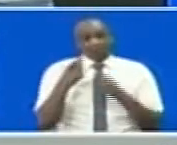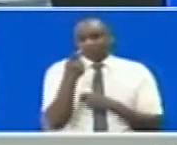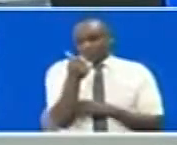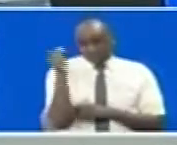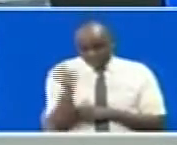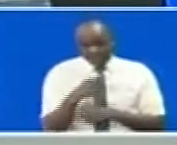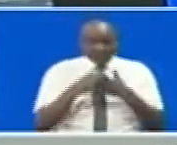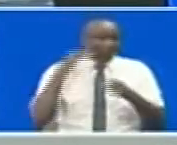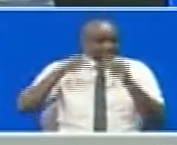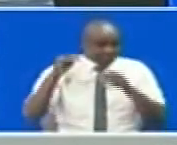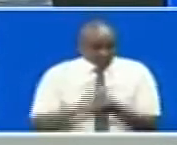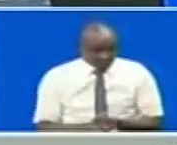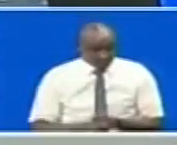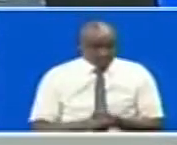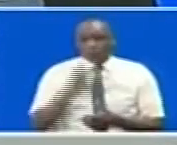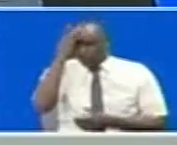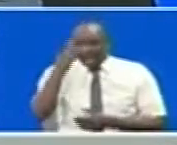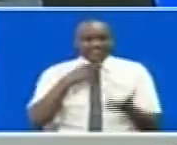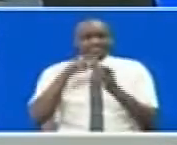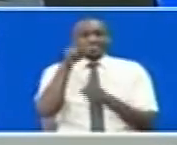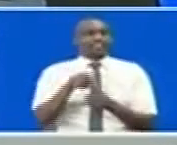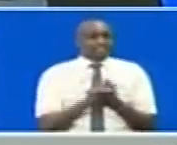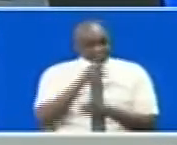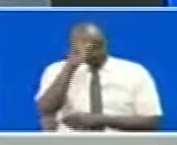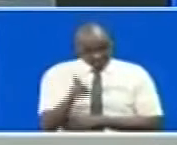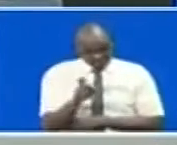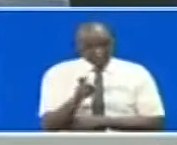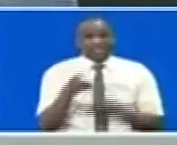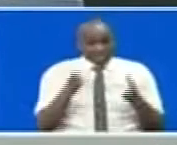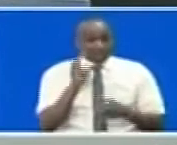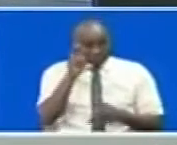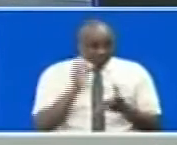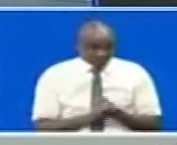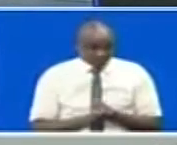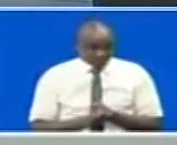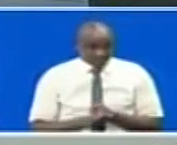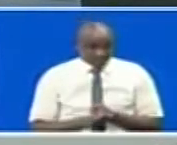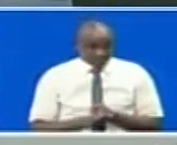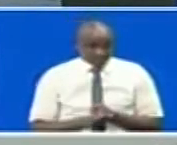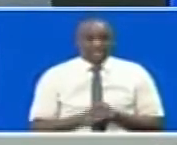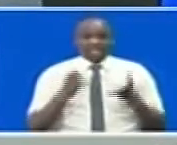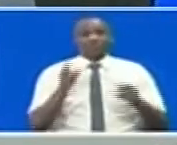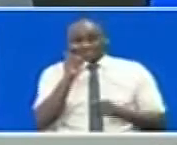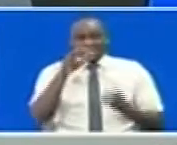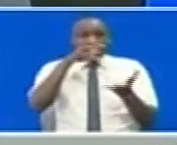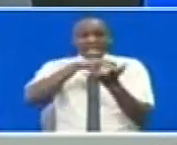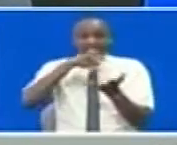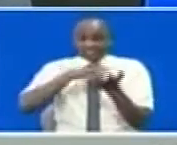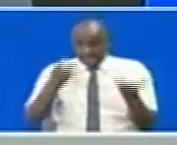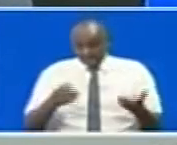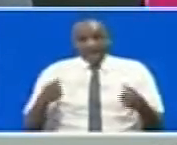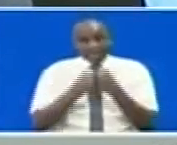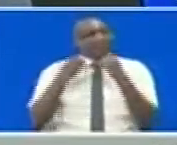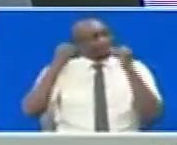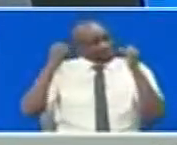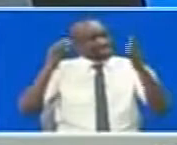to the election. Why are we discussing this today, you ask? Well, let's take a look at some of the cases, some of the